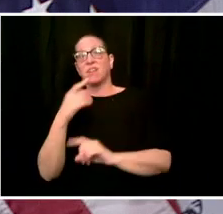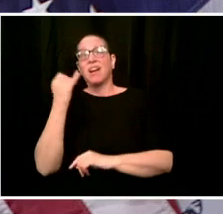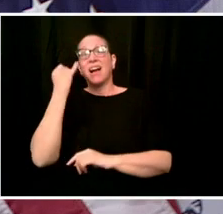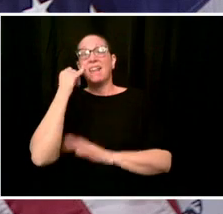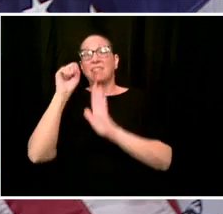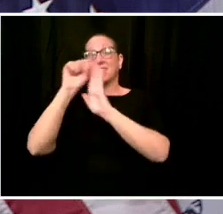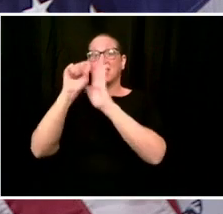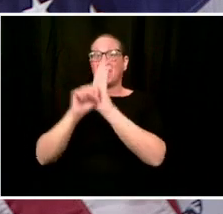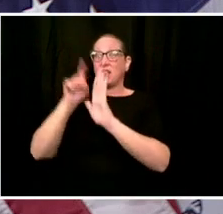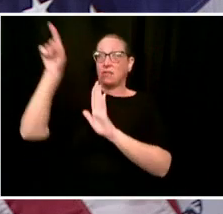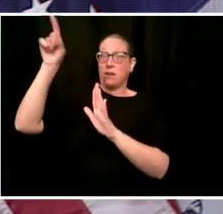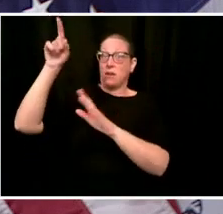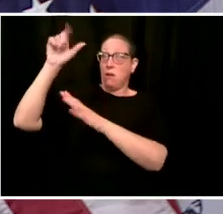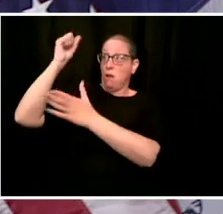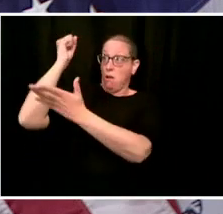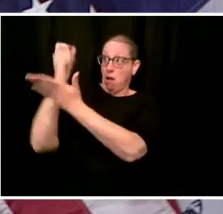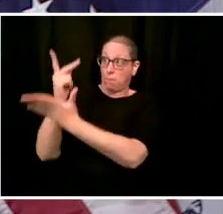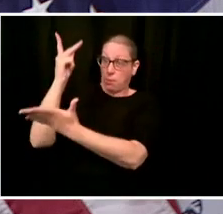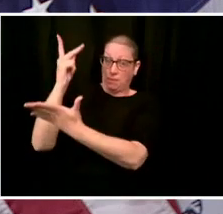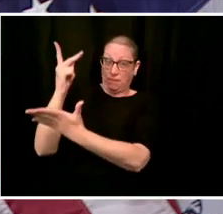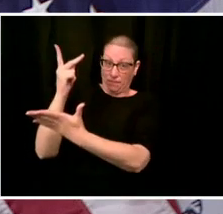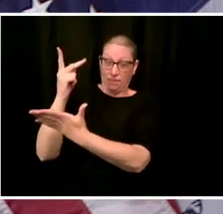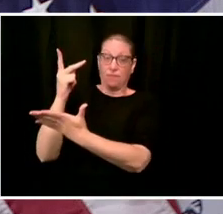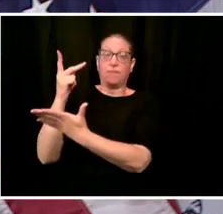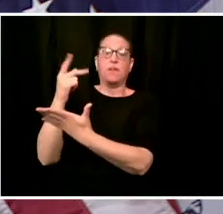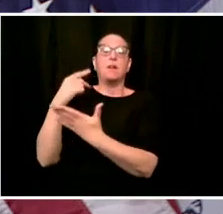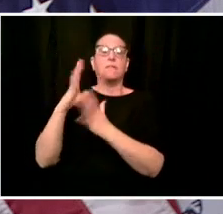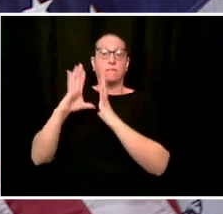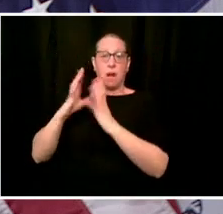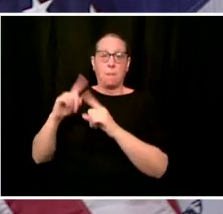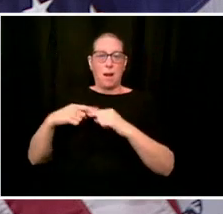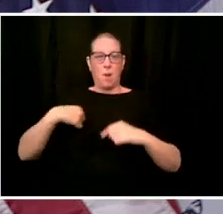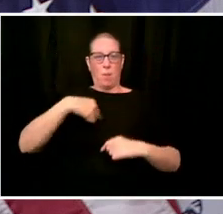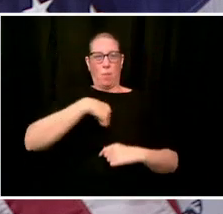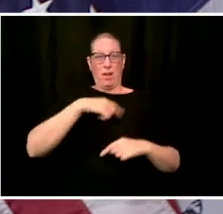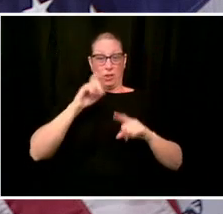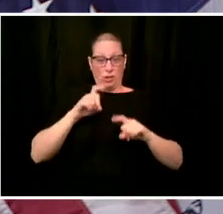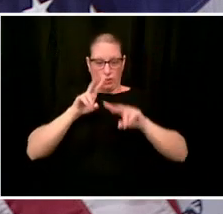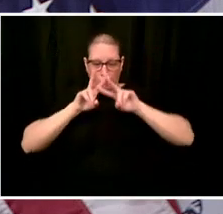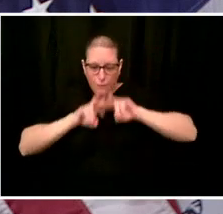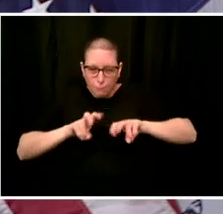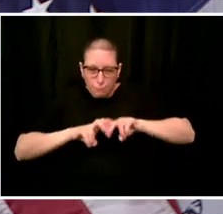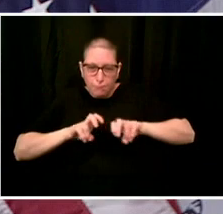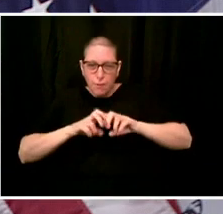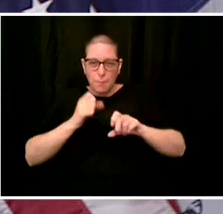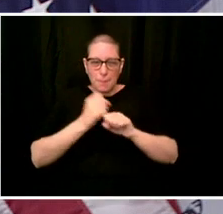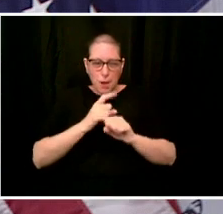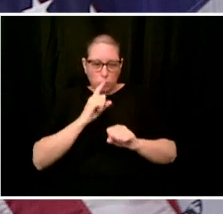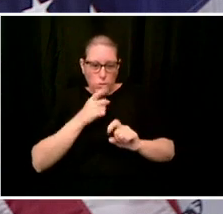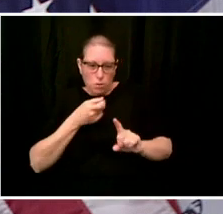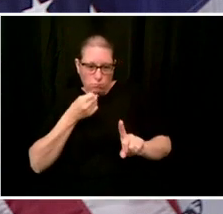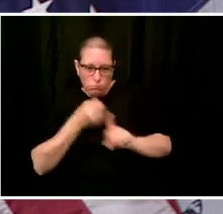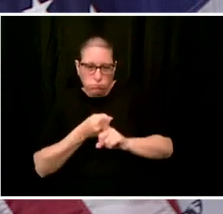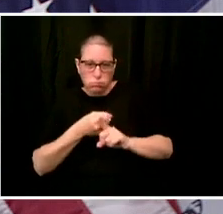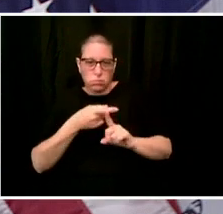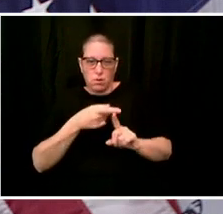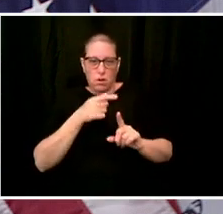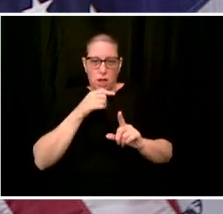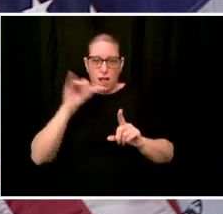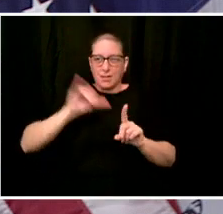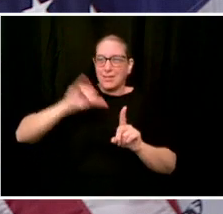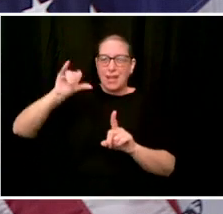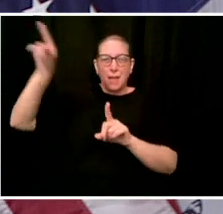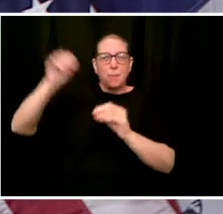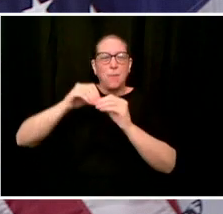still, of course, going to look at the practical ramifications and ensure that health and safety are the first considerations in any